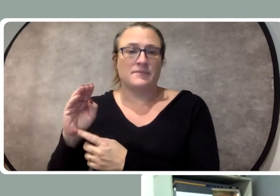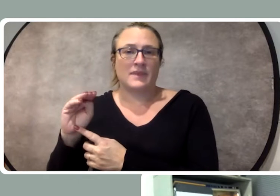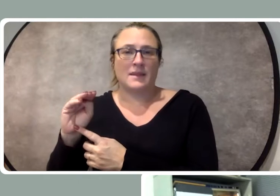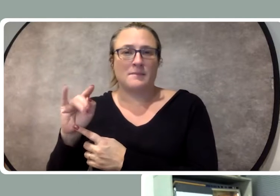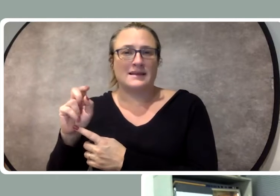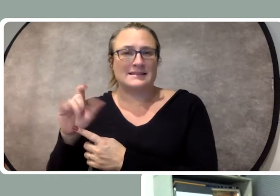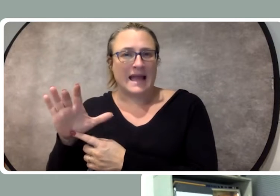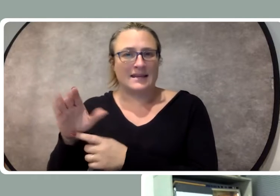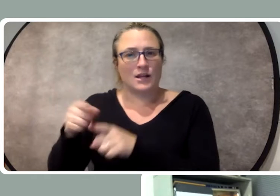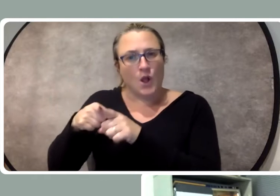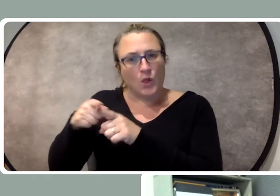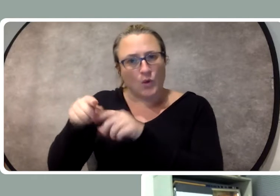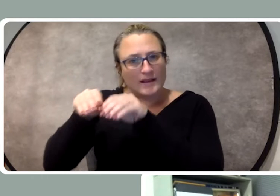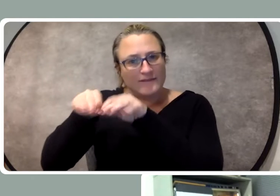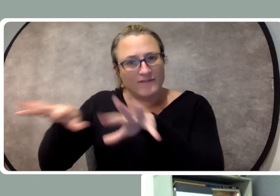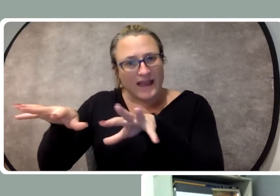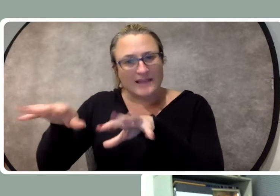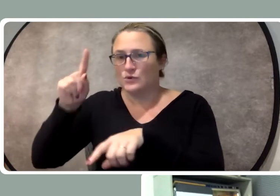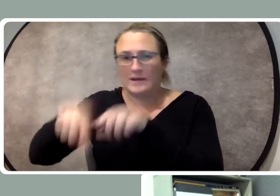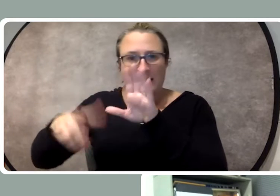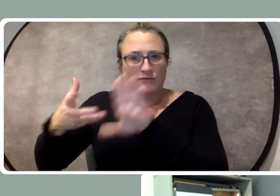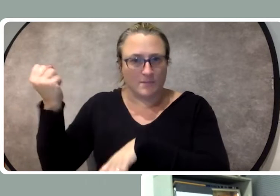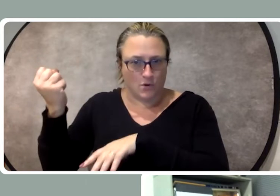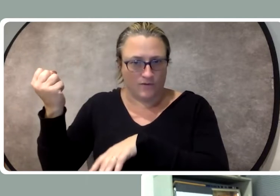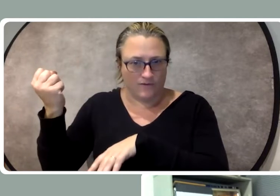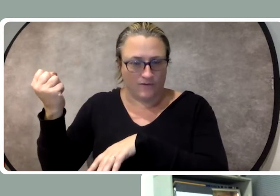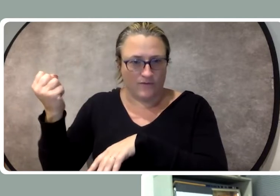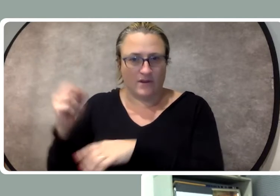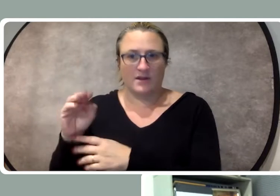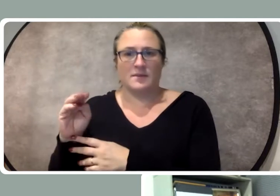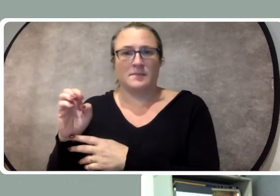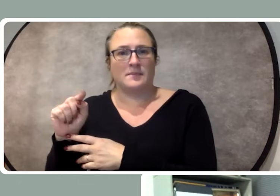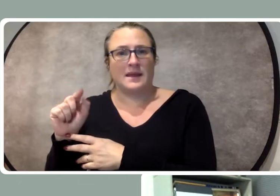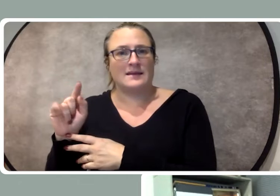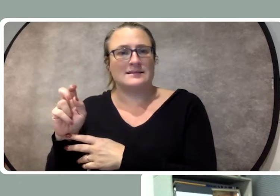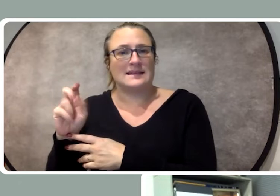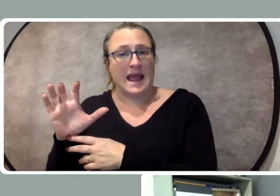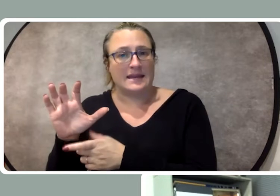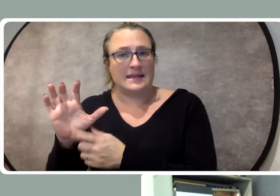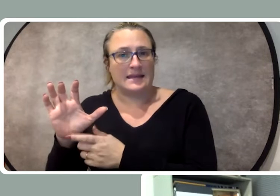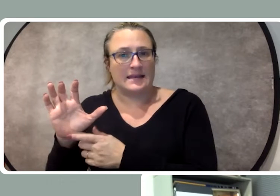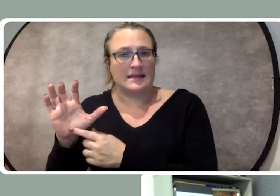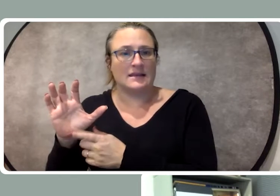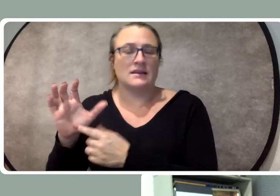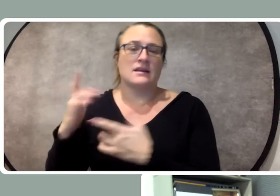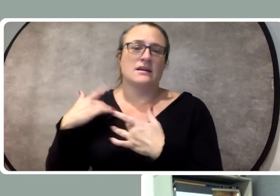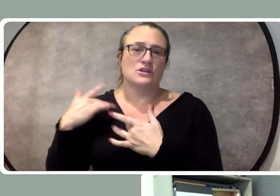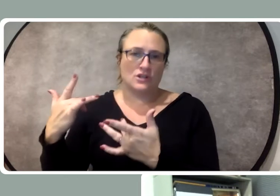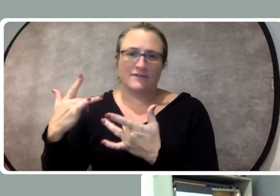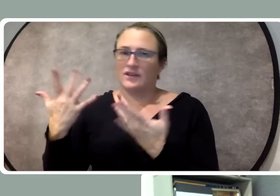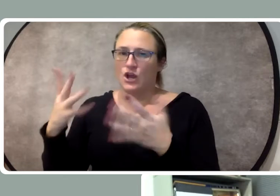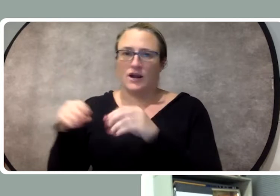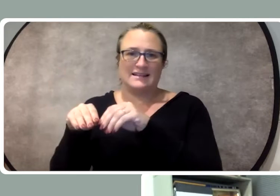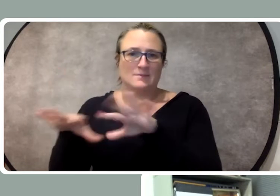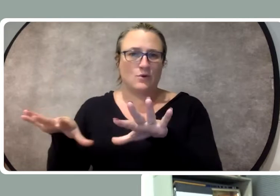and unresectable, so unremovable. So metastatic breast cancer will generally be those that have spread outside